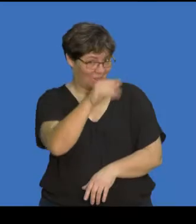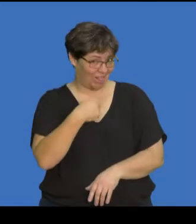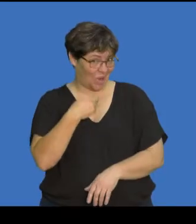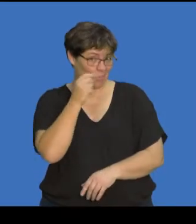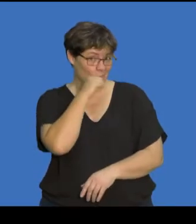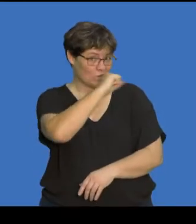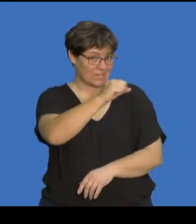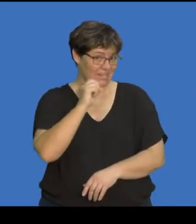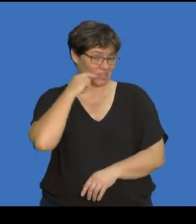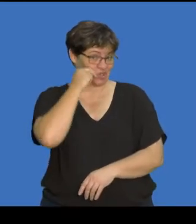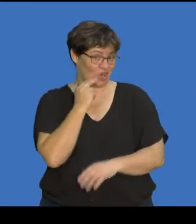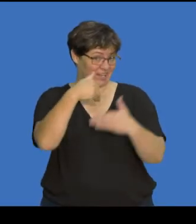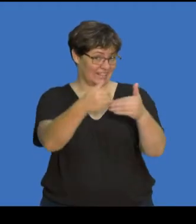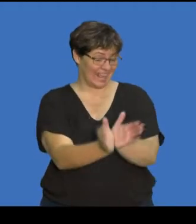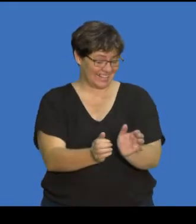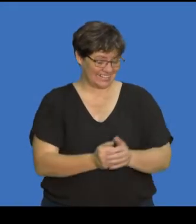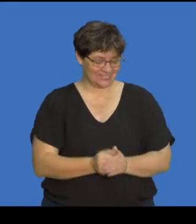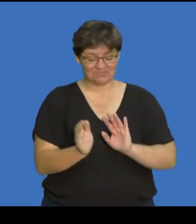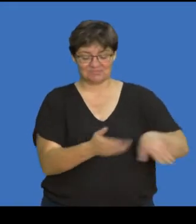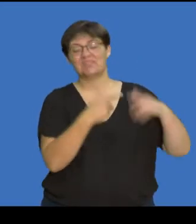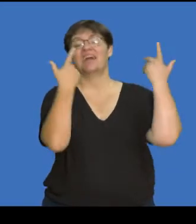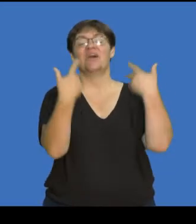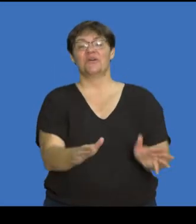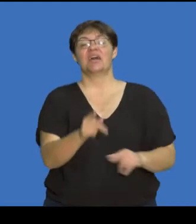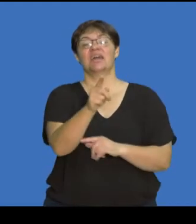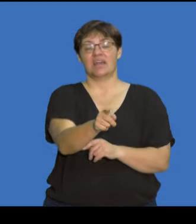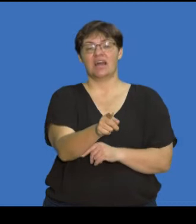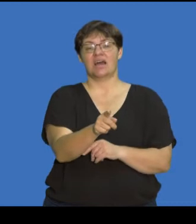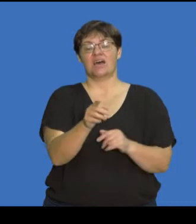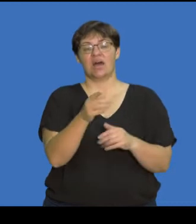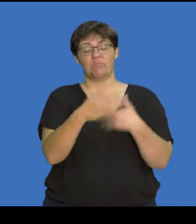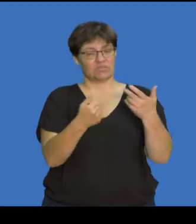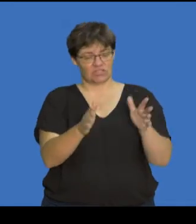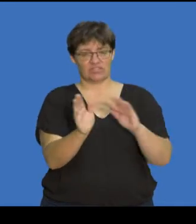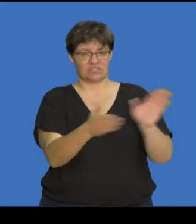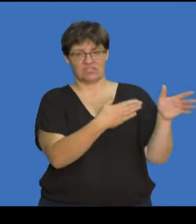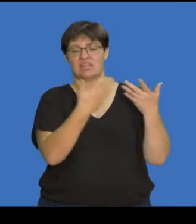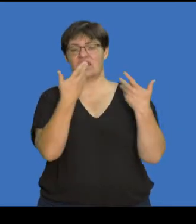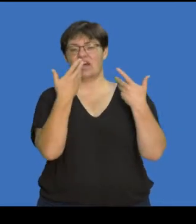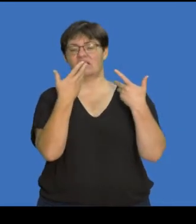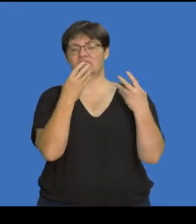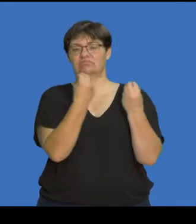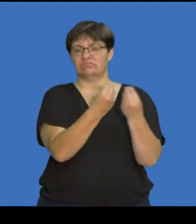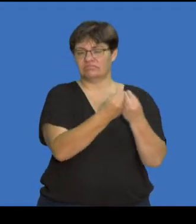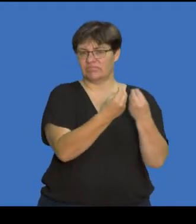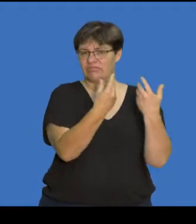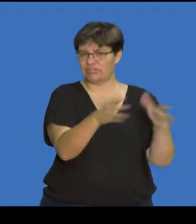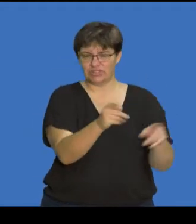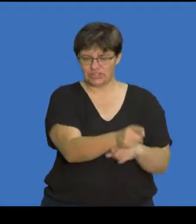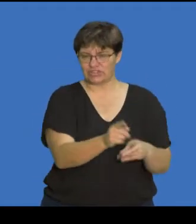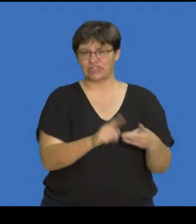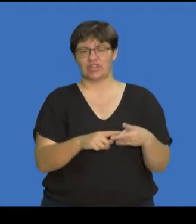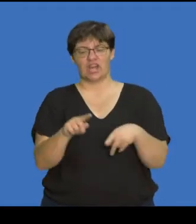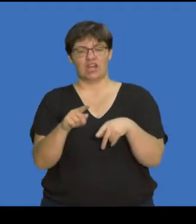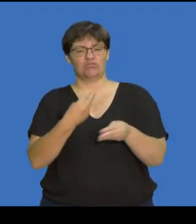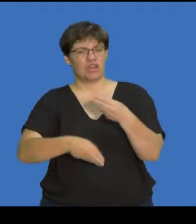okay. So there's my work in process, we've dealt with it already. And there's my finished goods, there's my trading, there's my